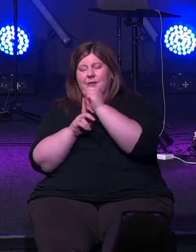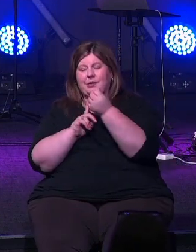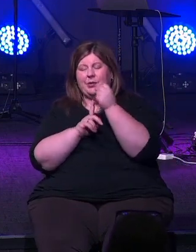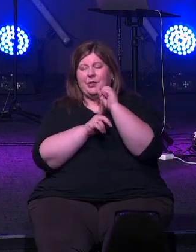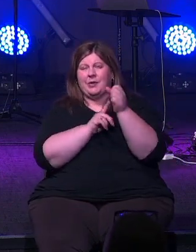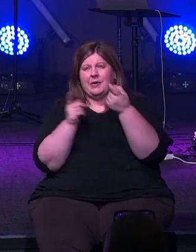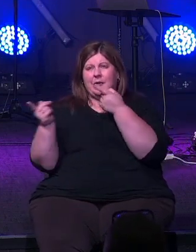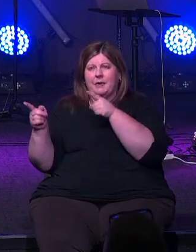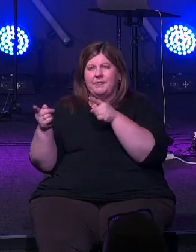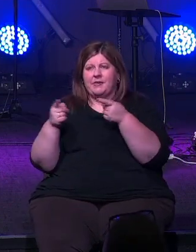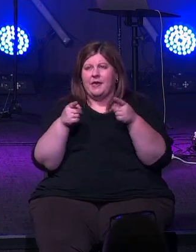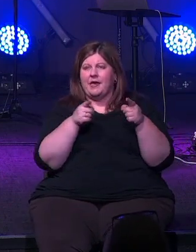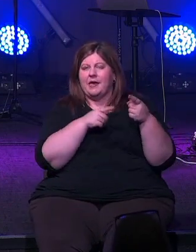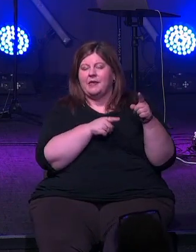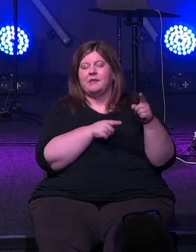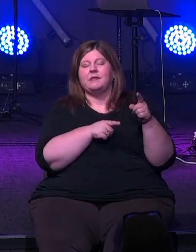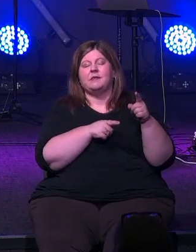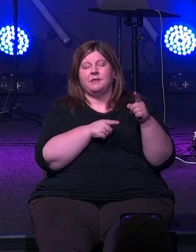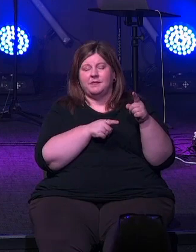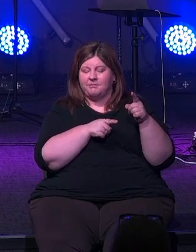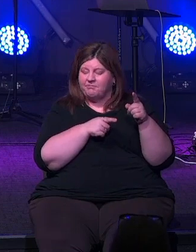every